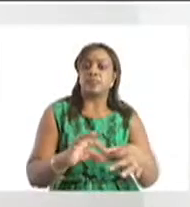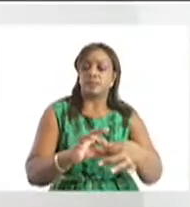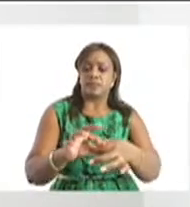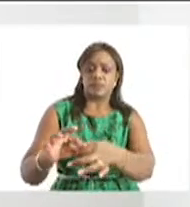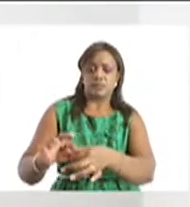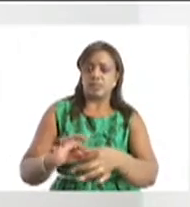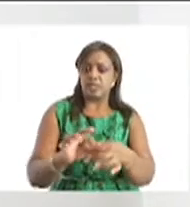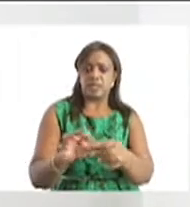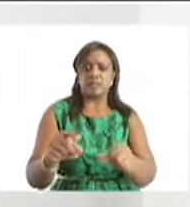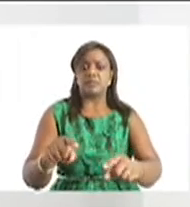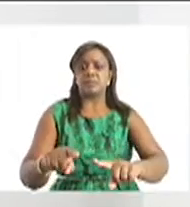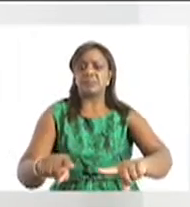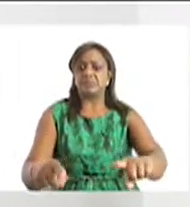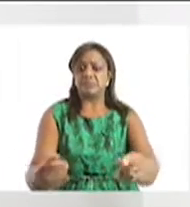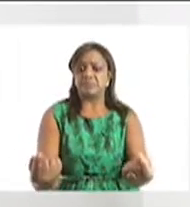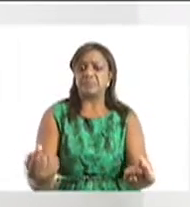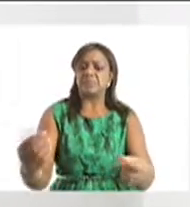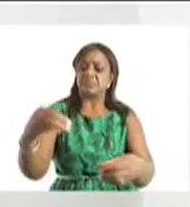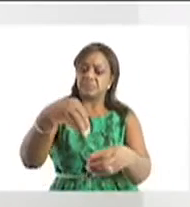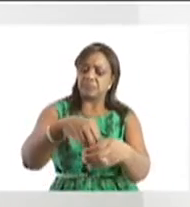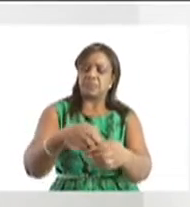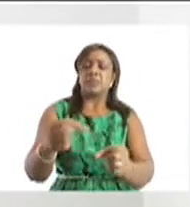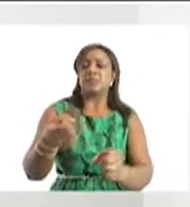that have to do with medicine,